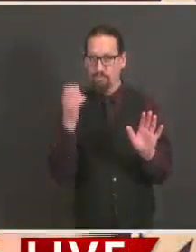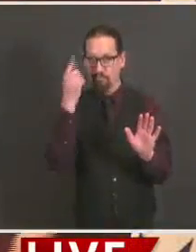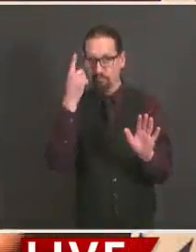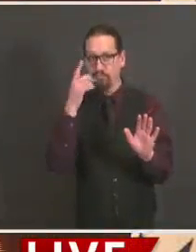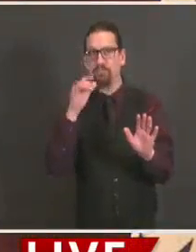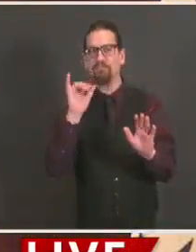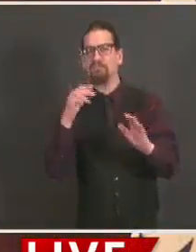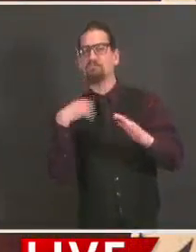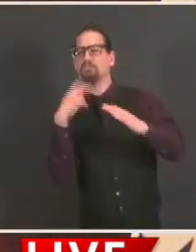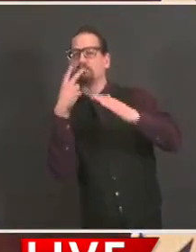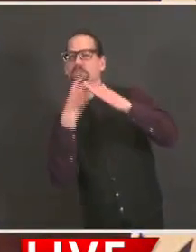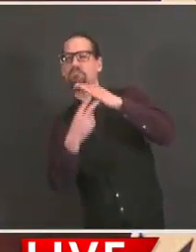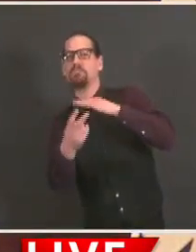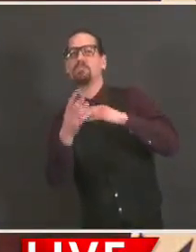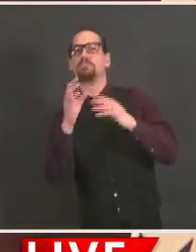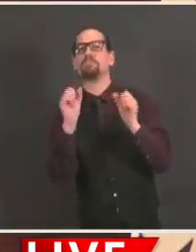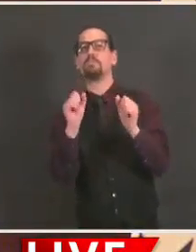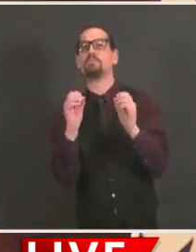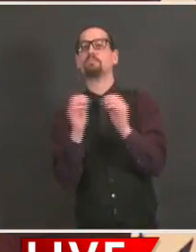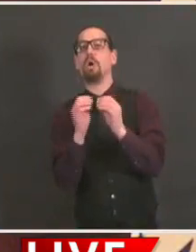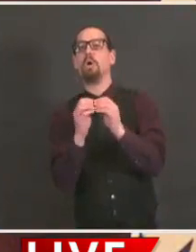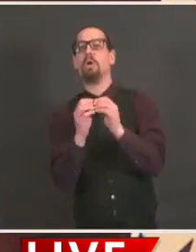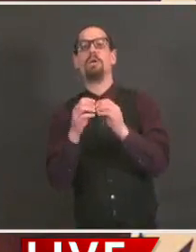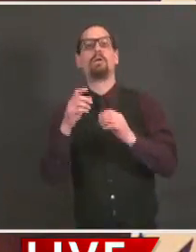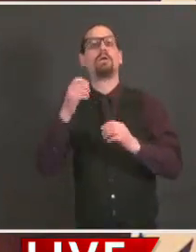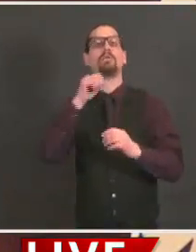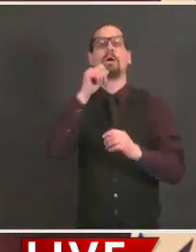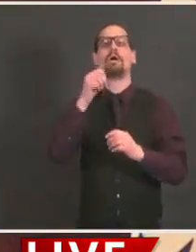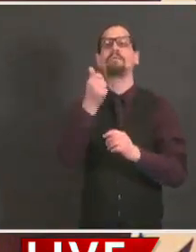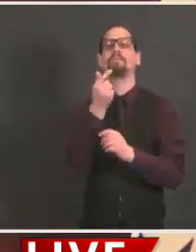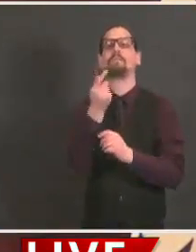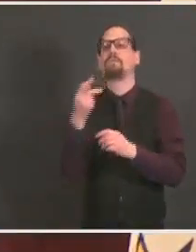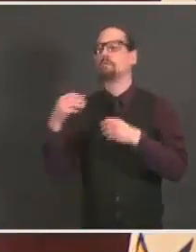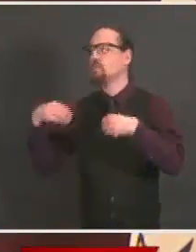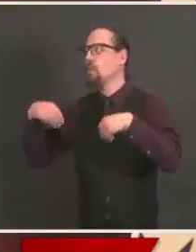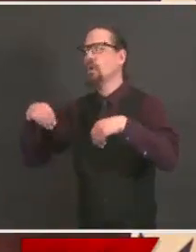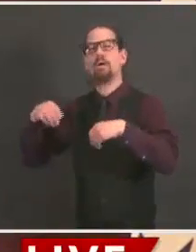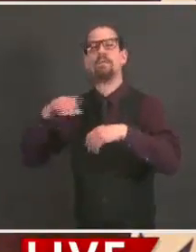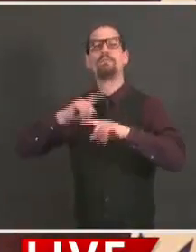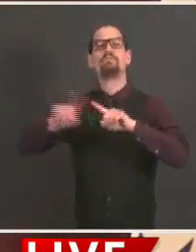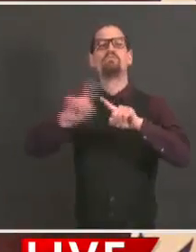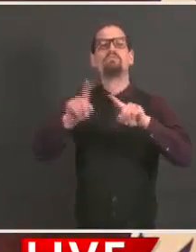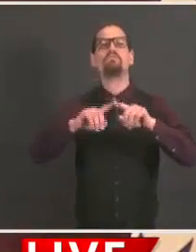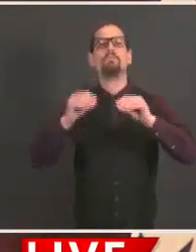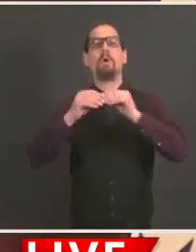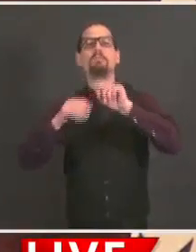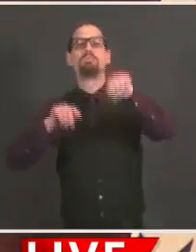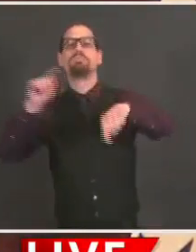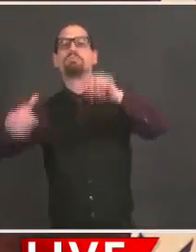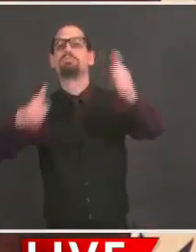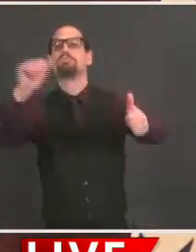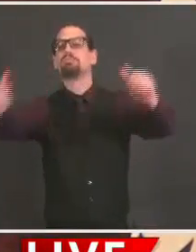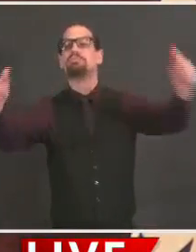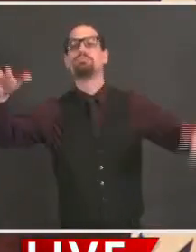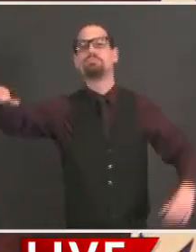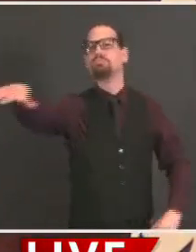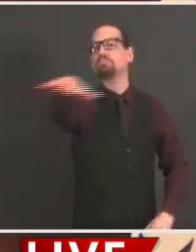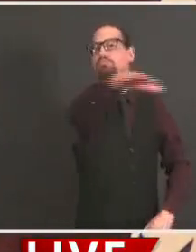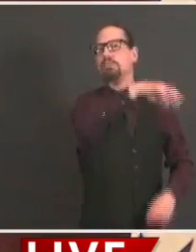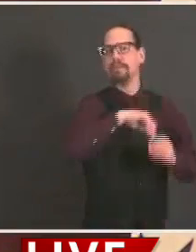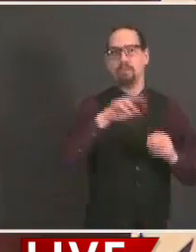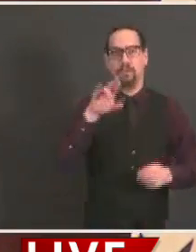additional pharmacies to come on board as well. So here's the good news with vaccinations.